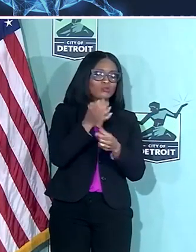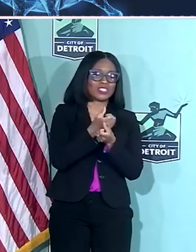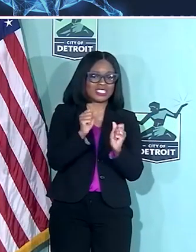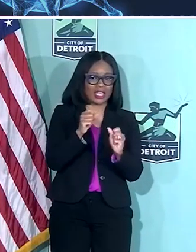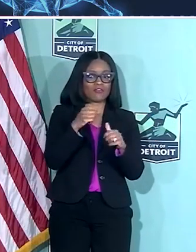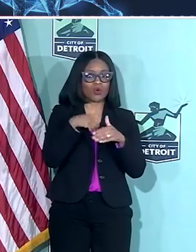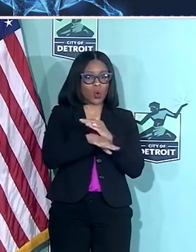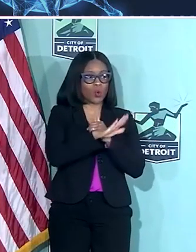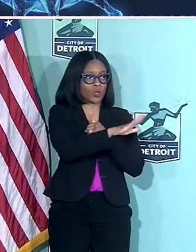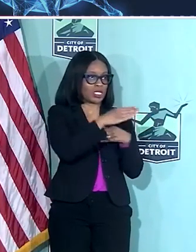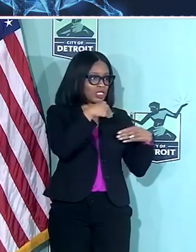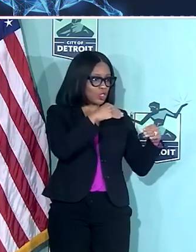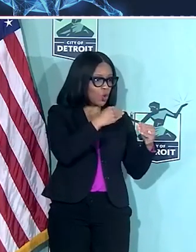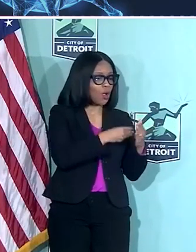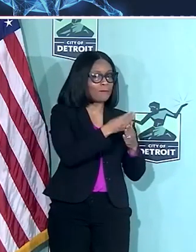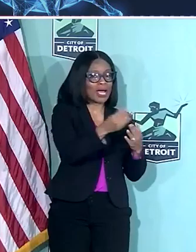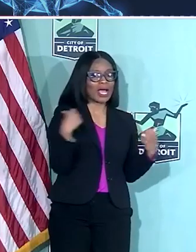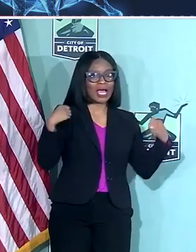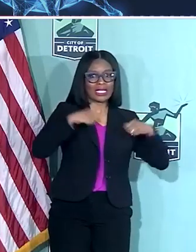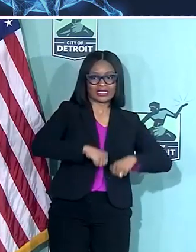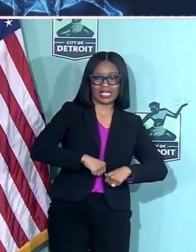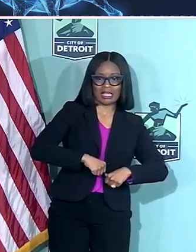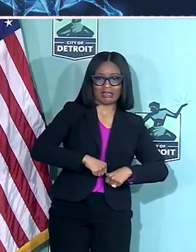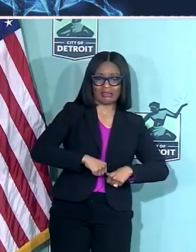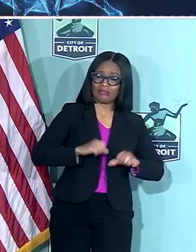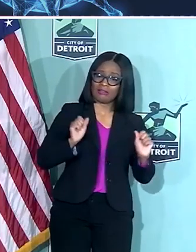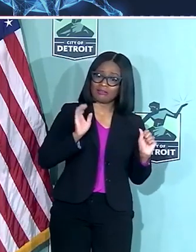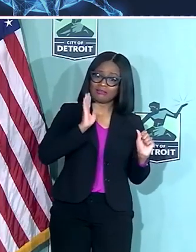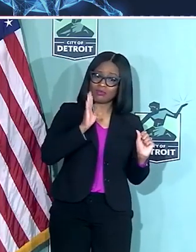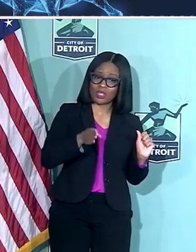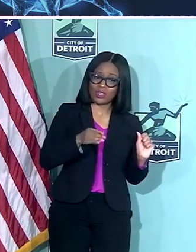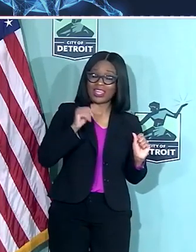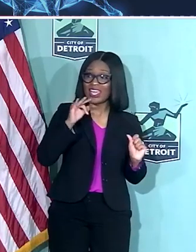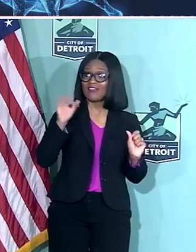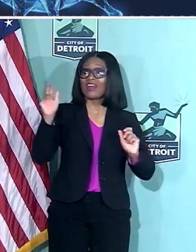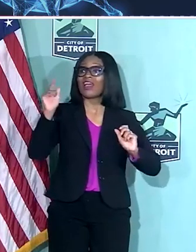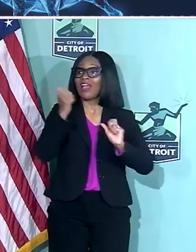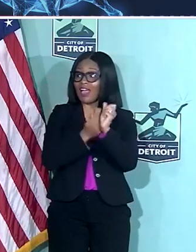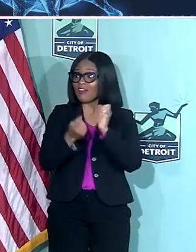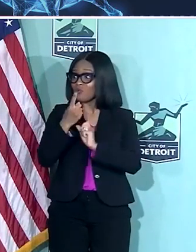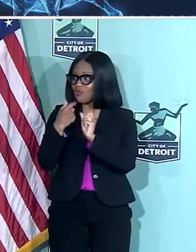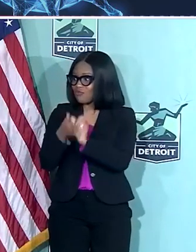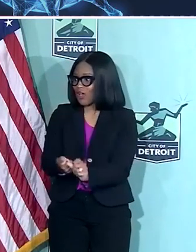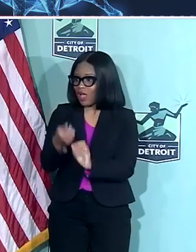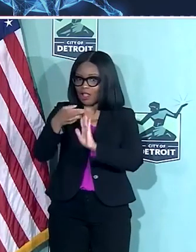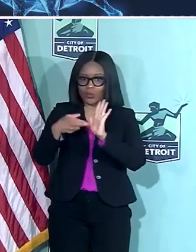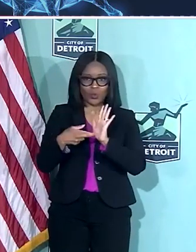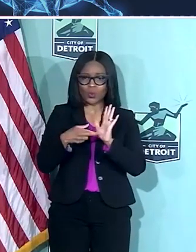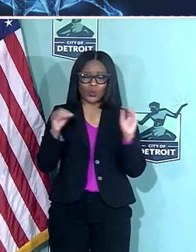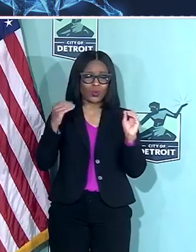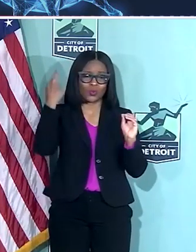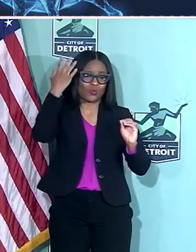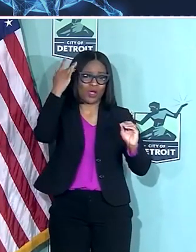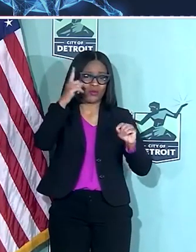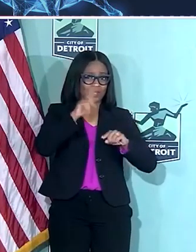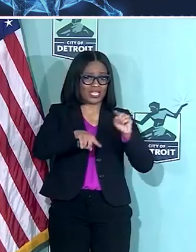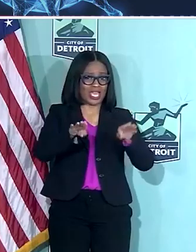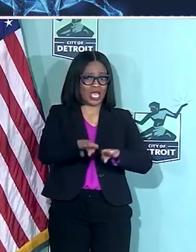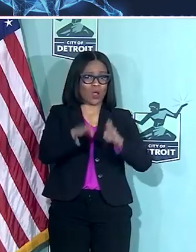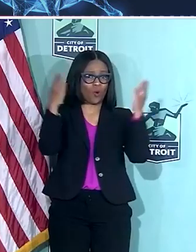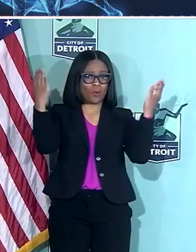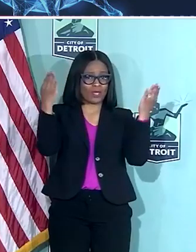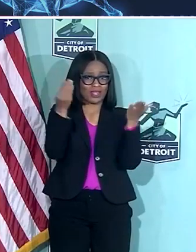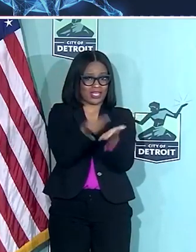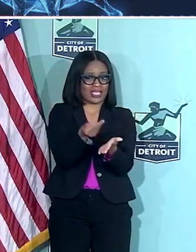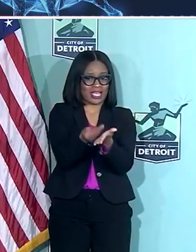store and buying a jacket. You will. And if everybody follows that, there's no reason we can't open this economy back up. And